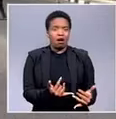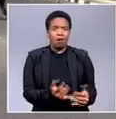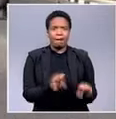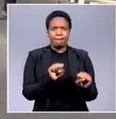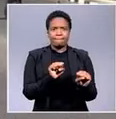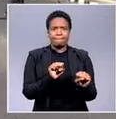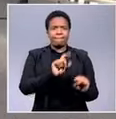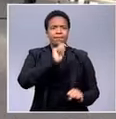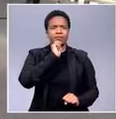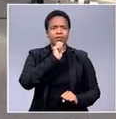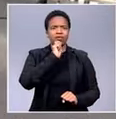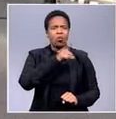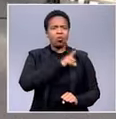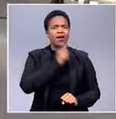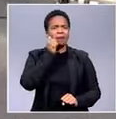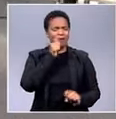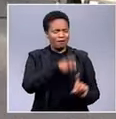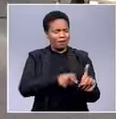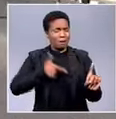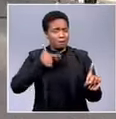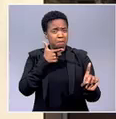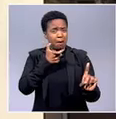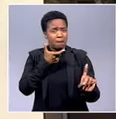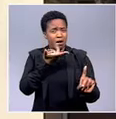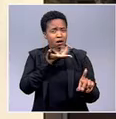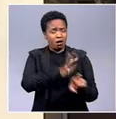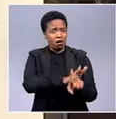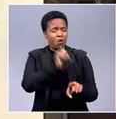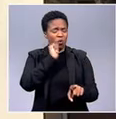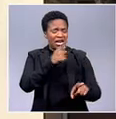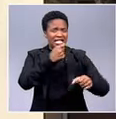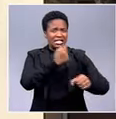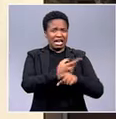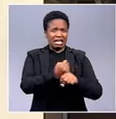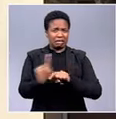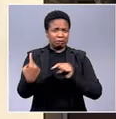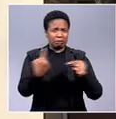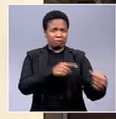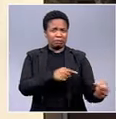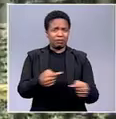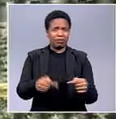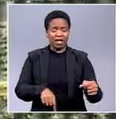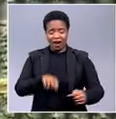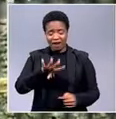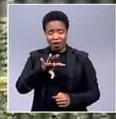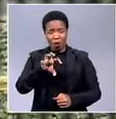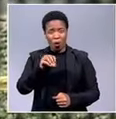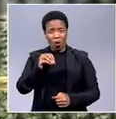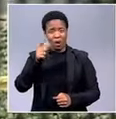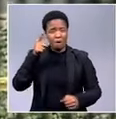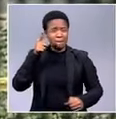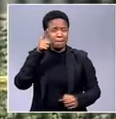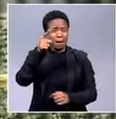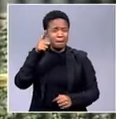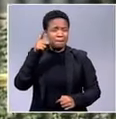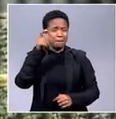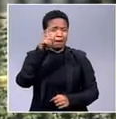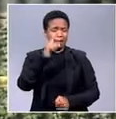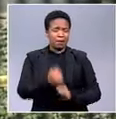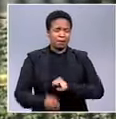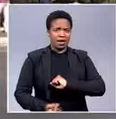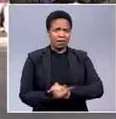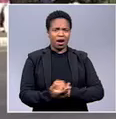this morning. This after a man was shot dead in apparent taxi-related violence. It's believed more than 40 gunshots were fired. Now,